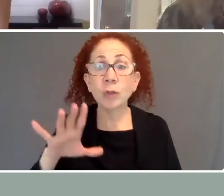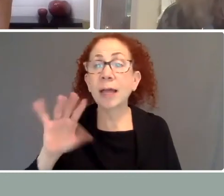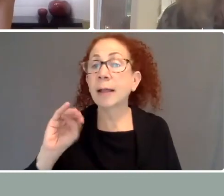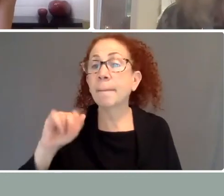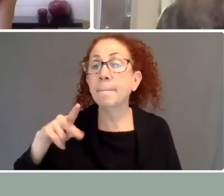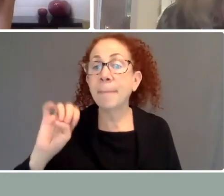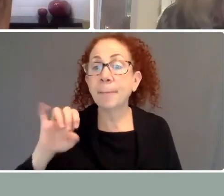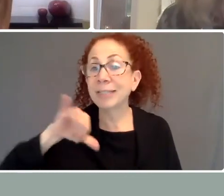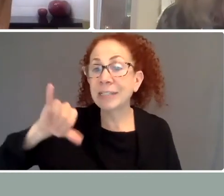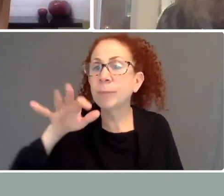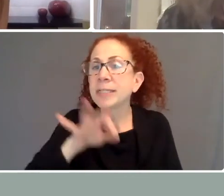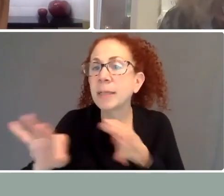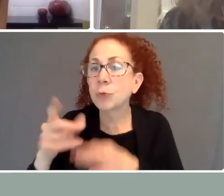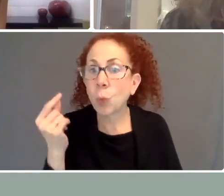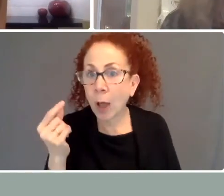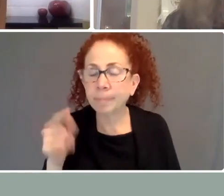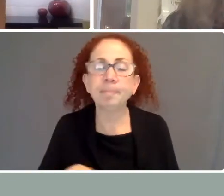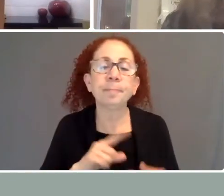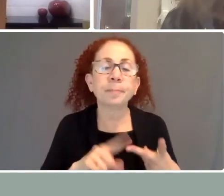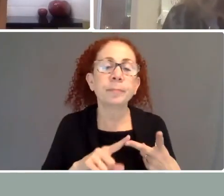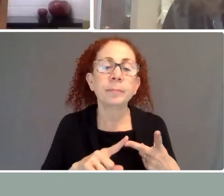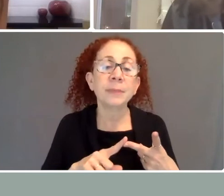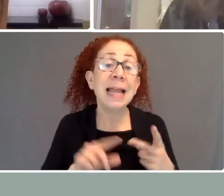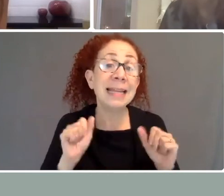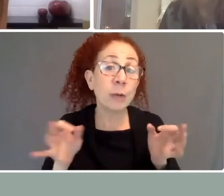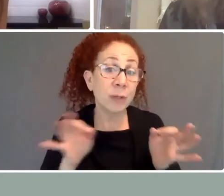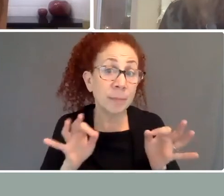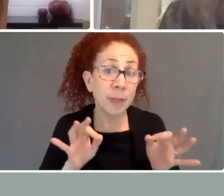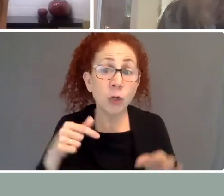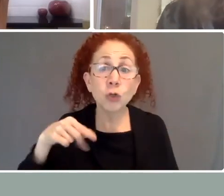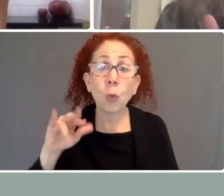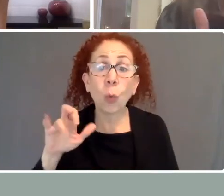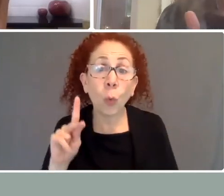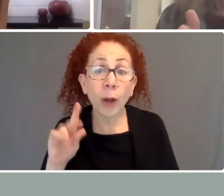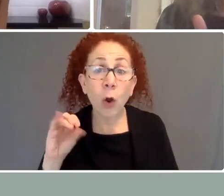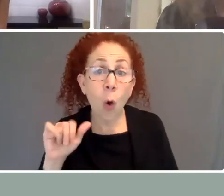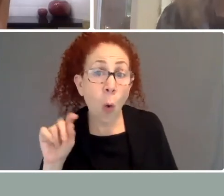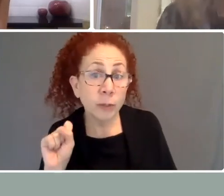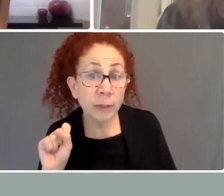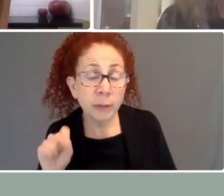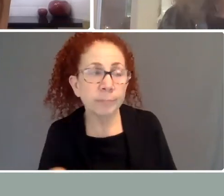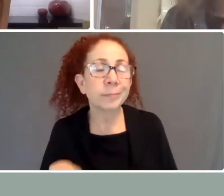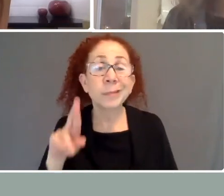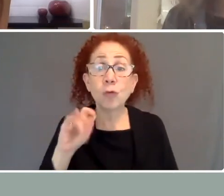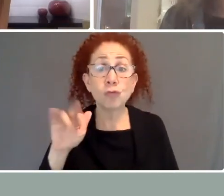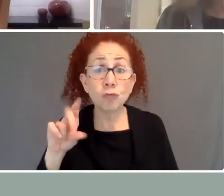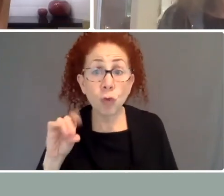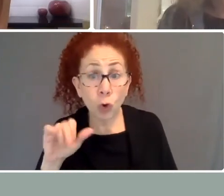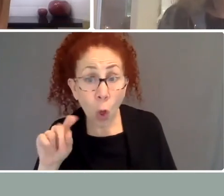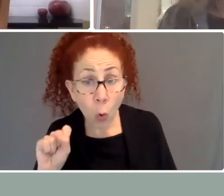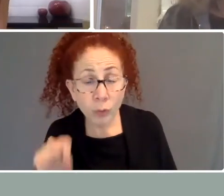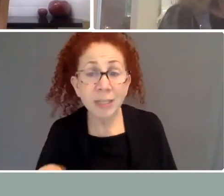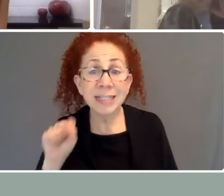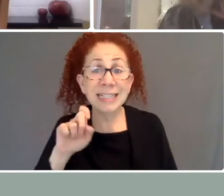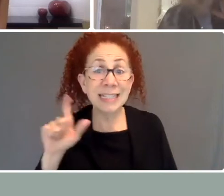syrup, what's a good substitute? And can you explain, can you use quick oats? Are rolled oats or steel cut